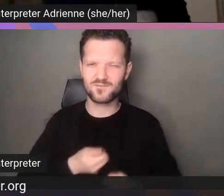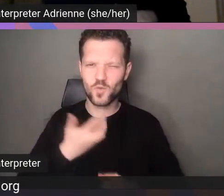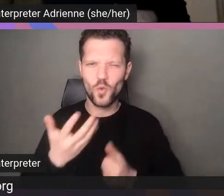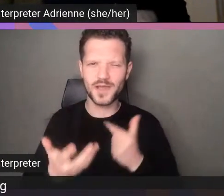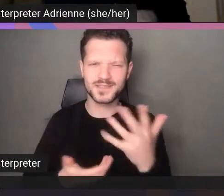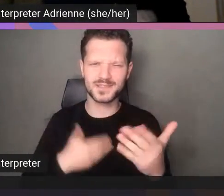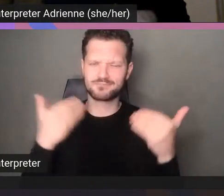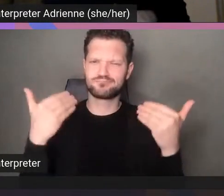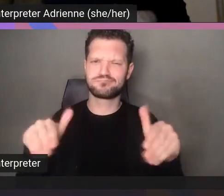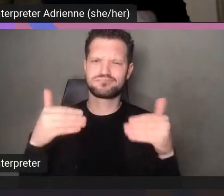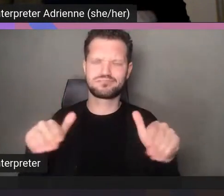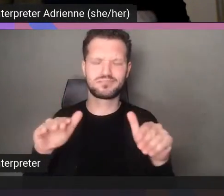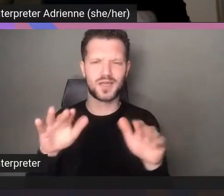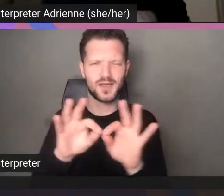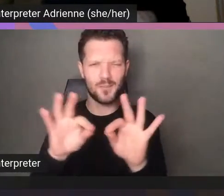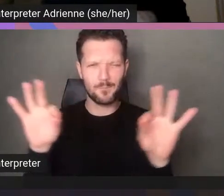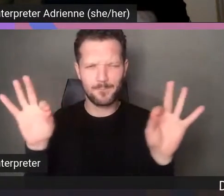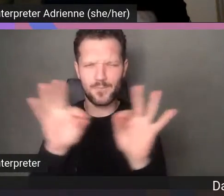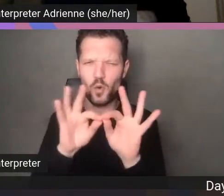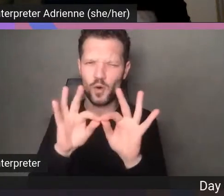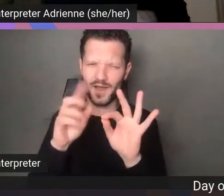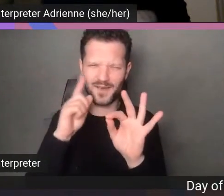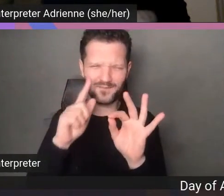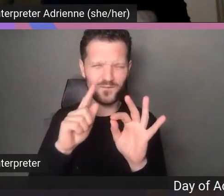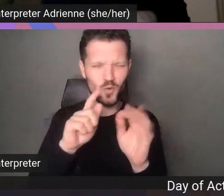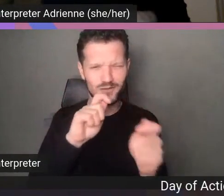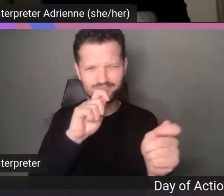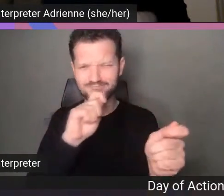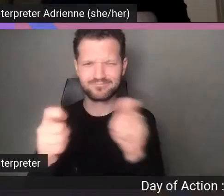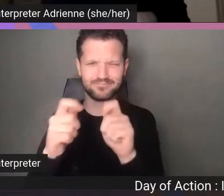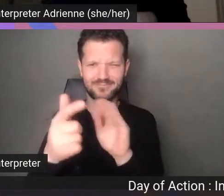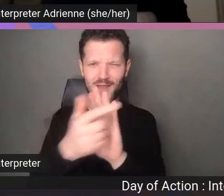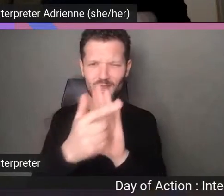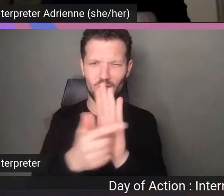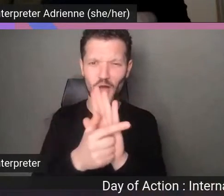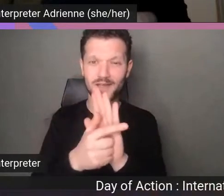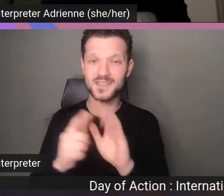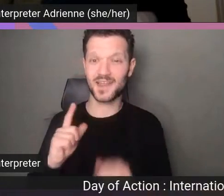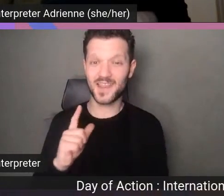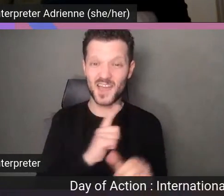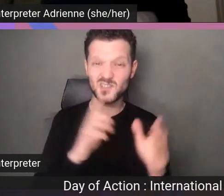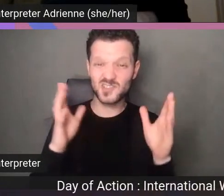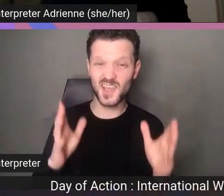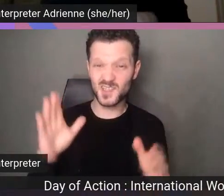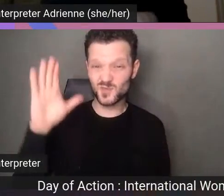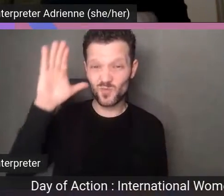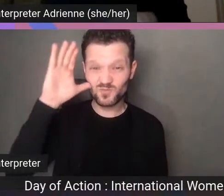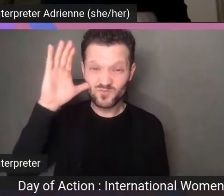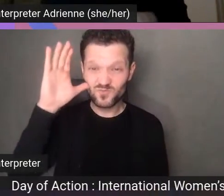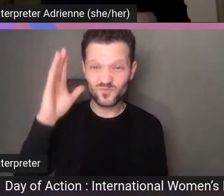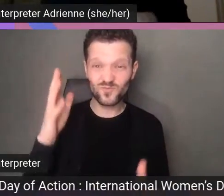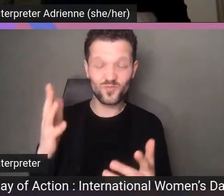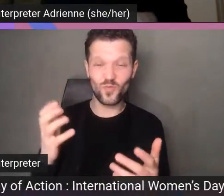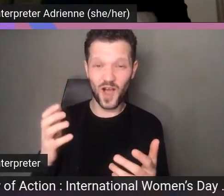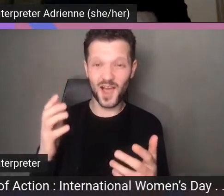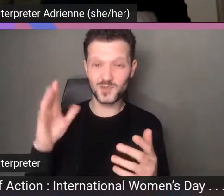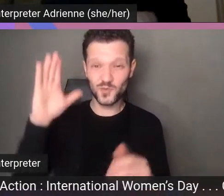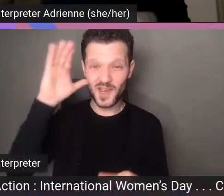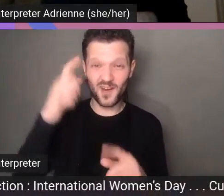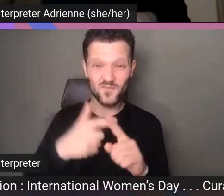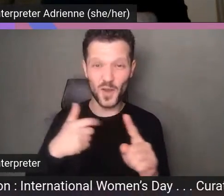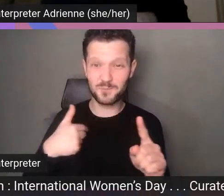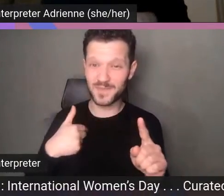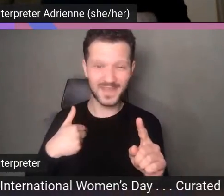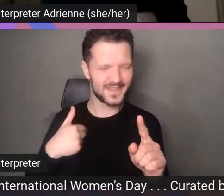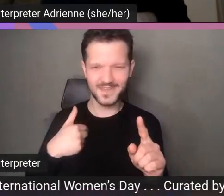policy passed, and legislators want to hear from you. They don't want to hear from Gretchen Raffa from Planned Parenthood. They want to hear from people that